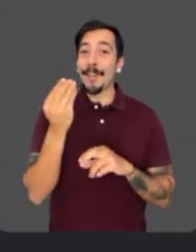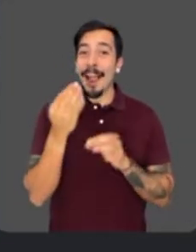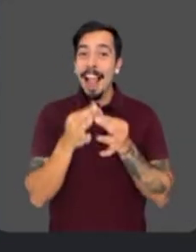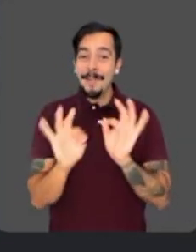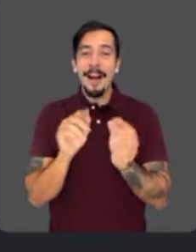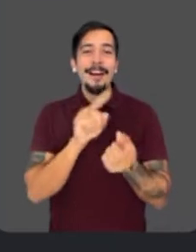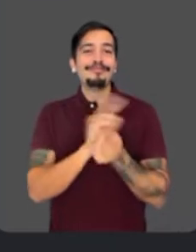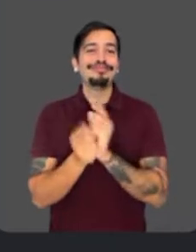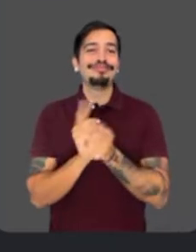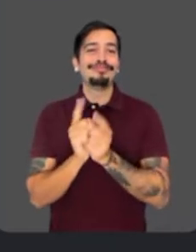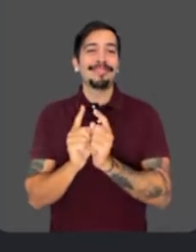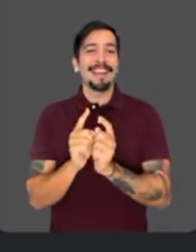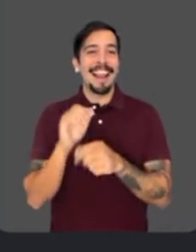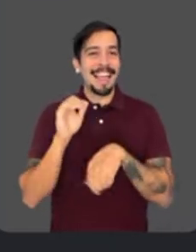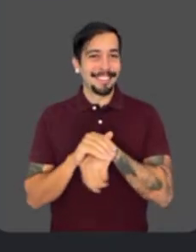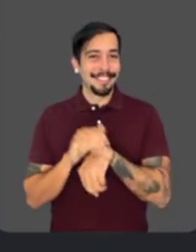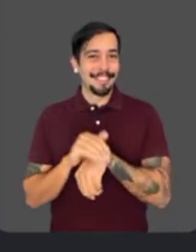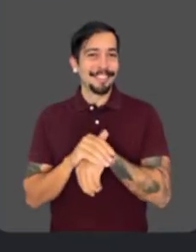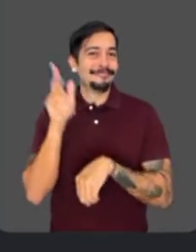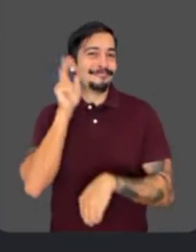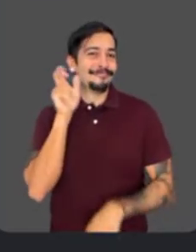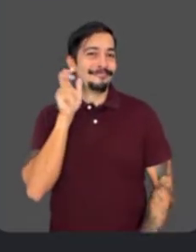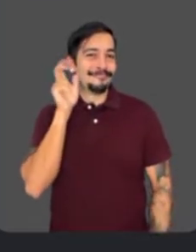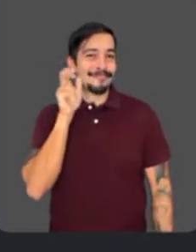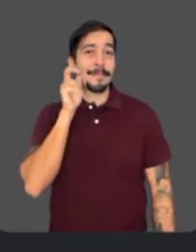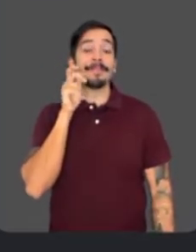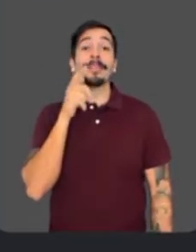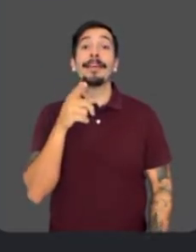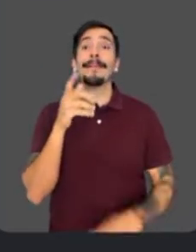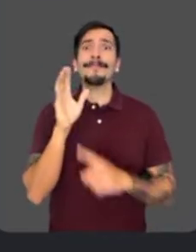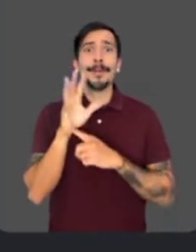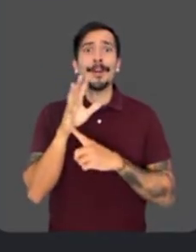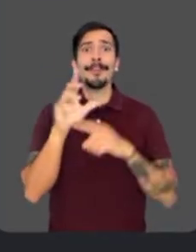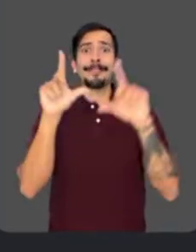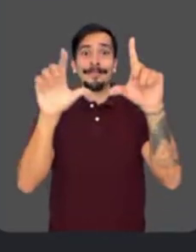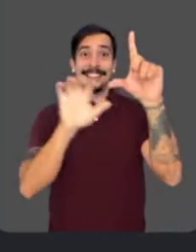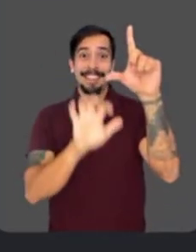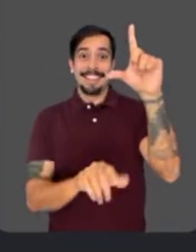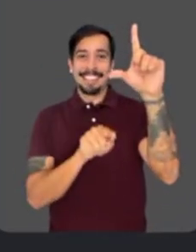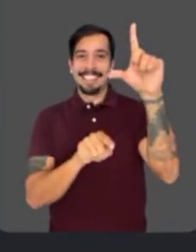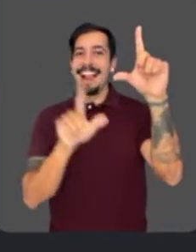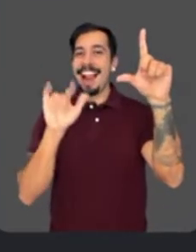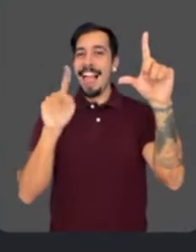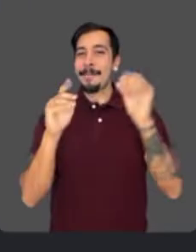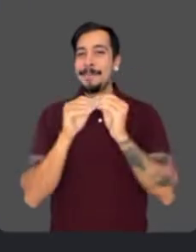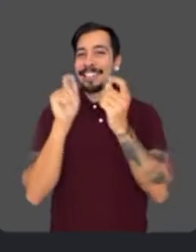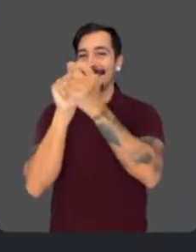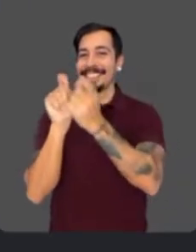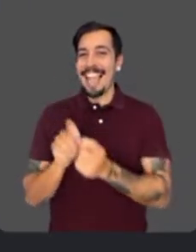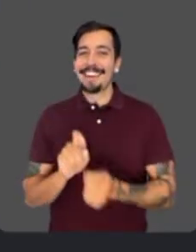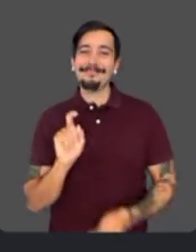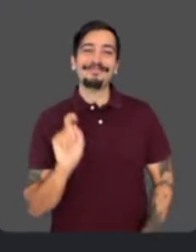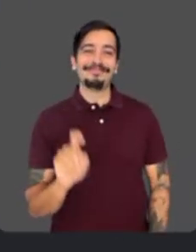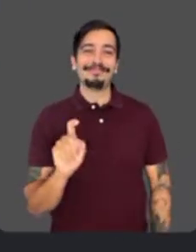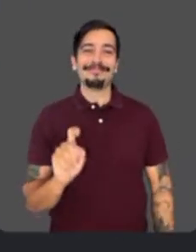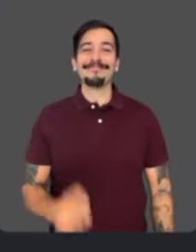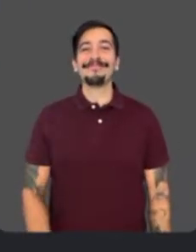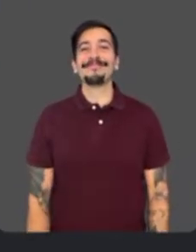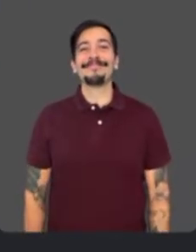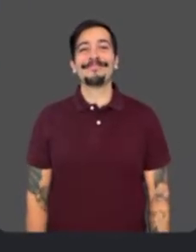supports 14 additional source languages for dubbing into English. Check out the link in the video description for more details.